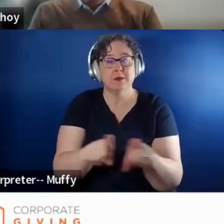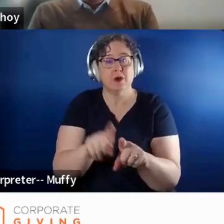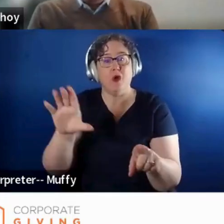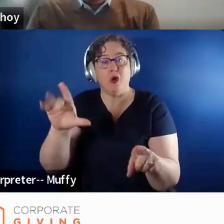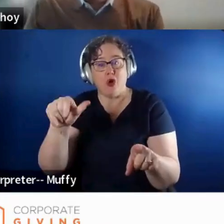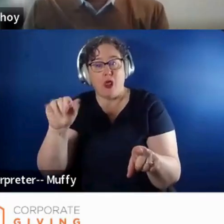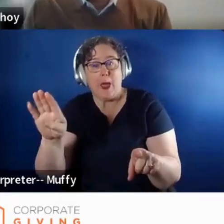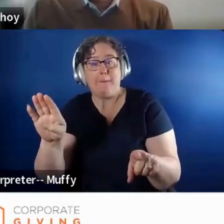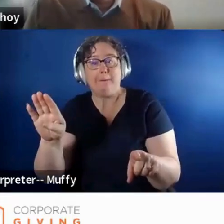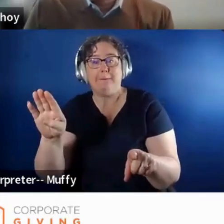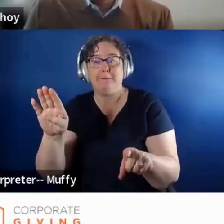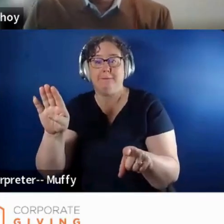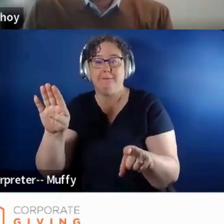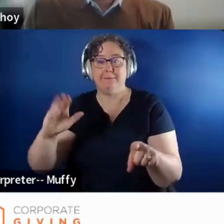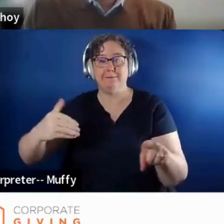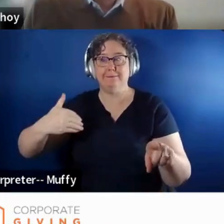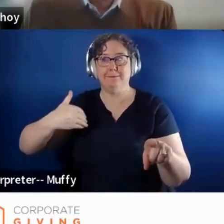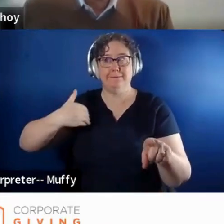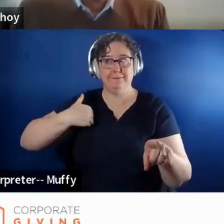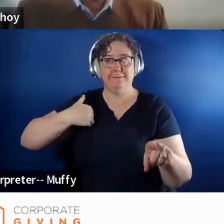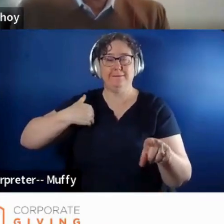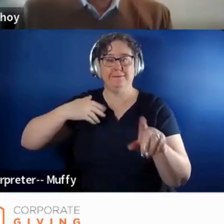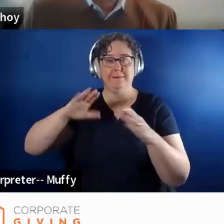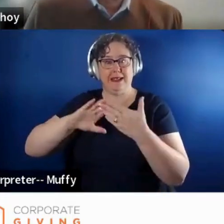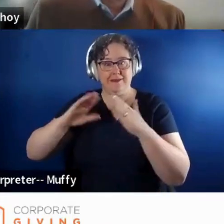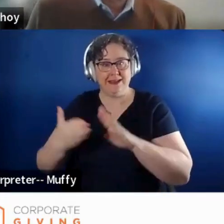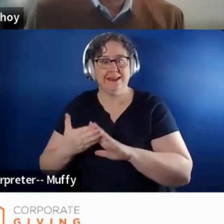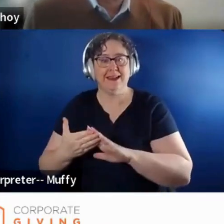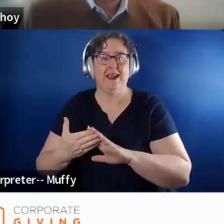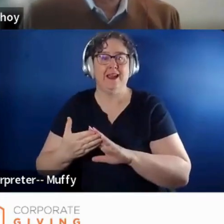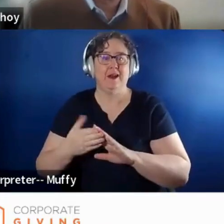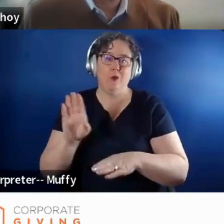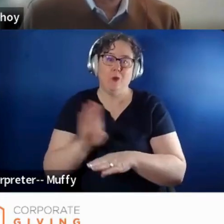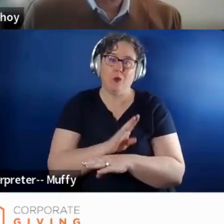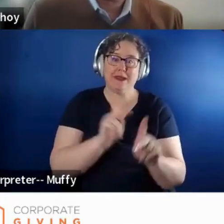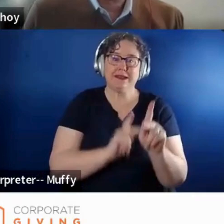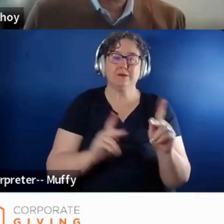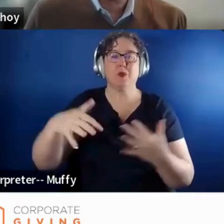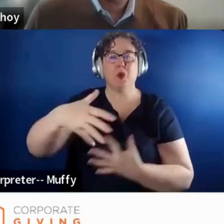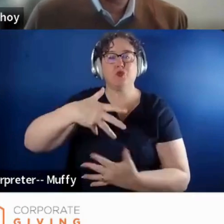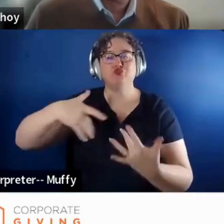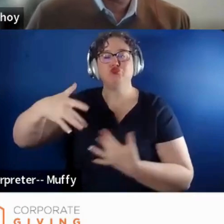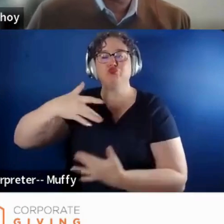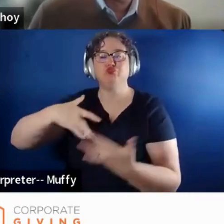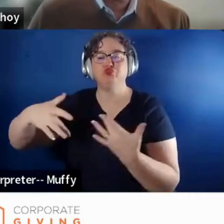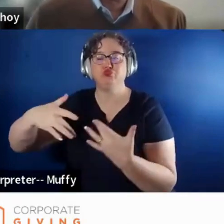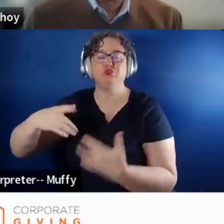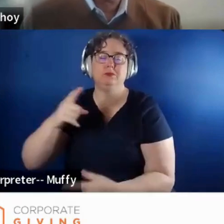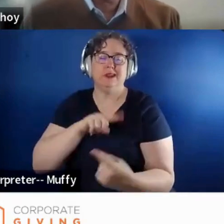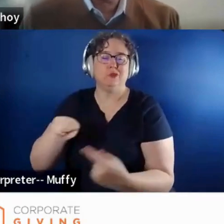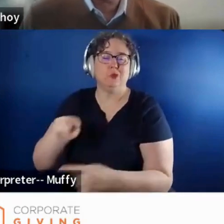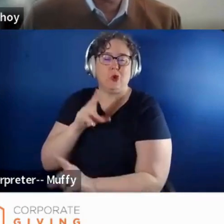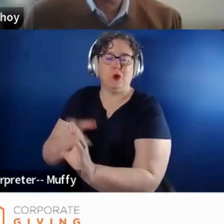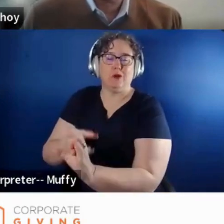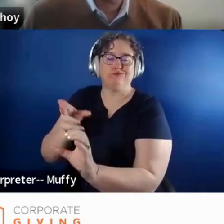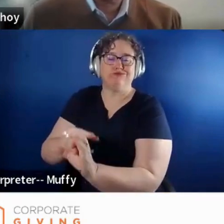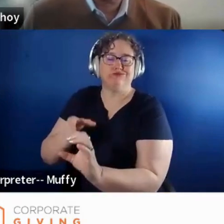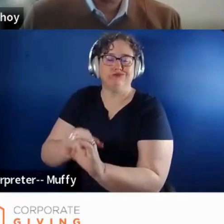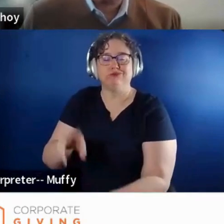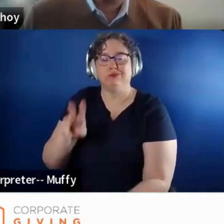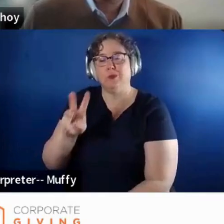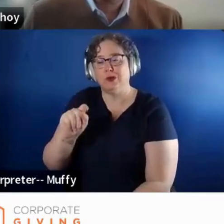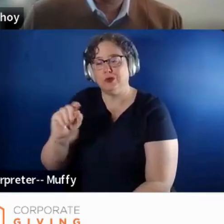in town where business people hang out, and that's where you want to go. So World Trade